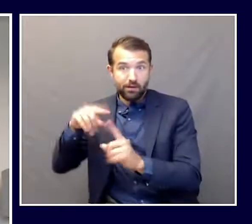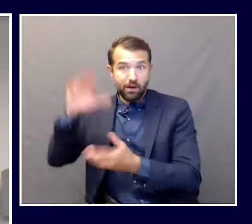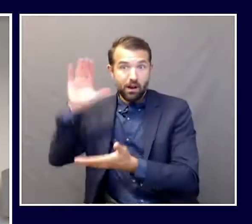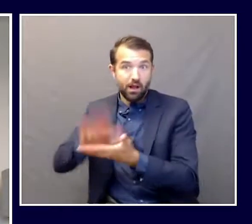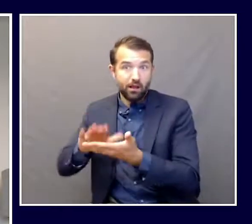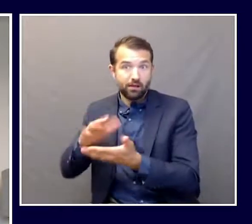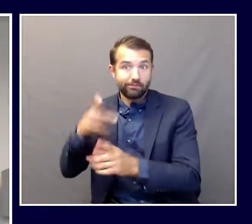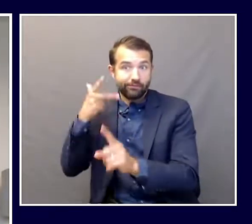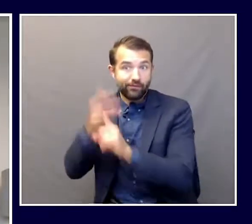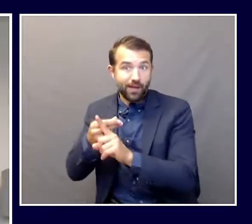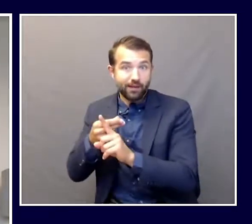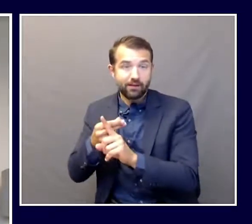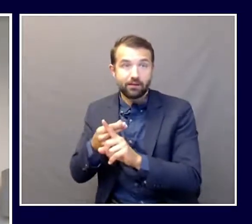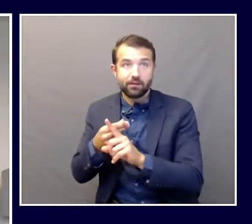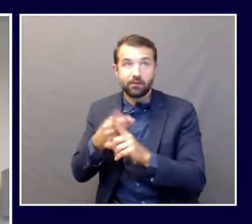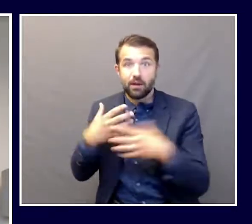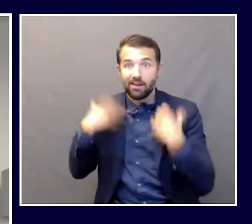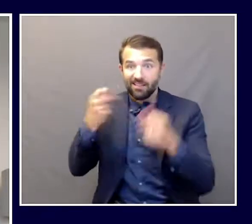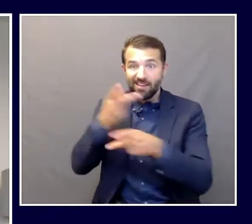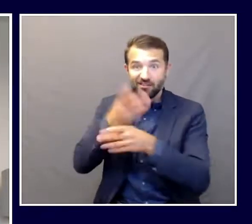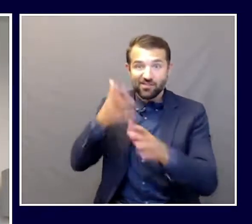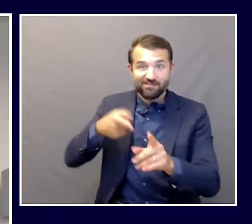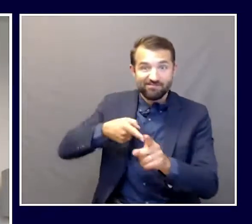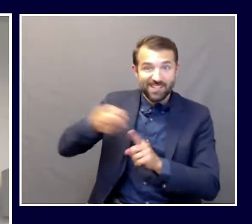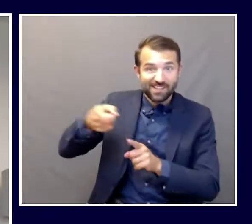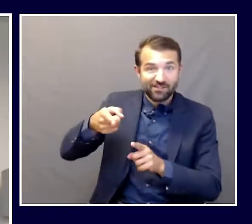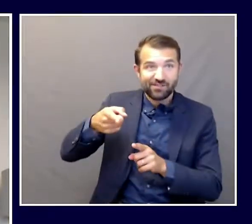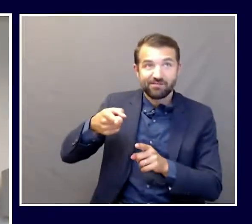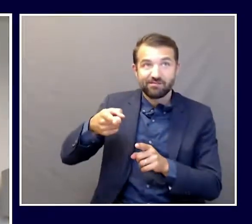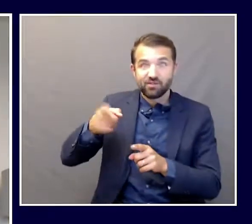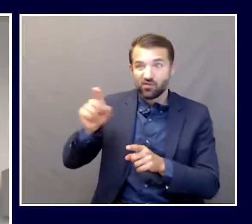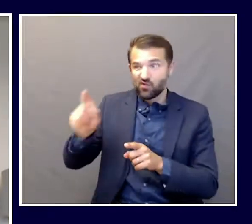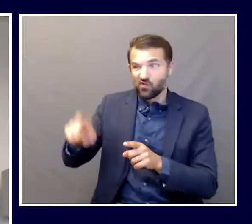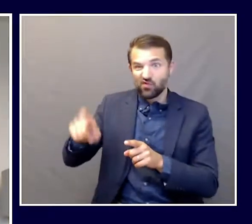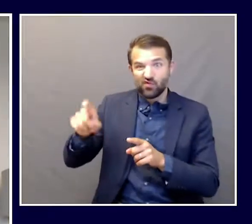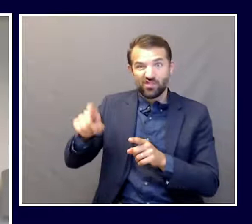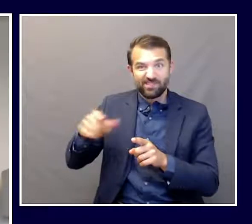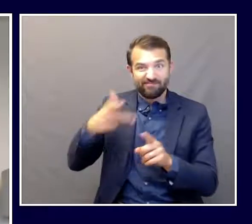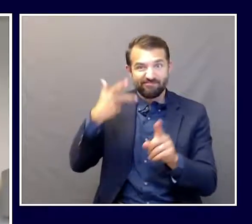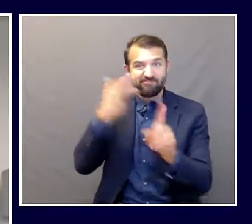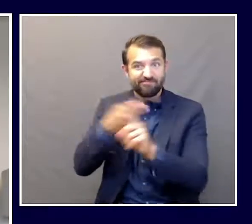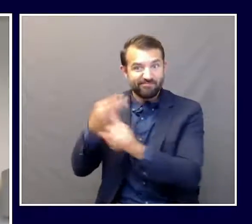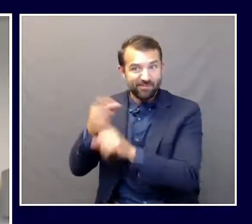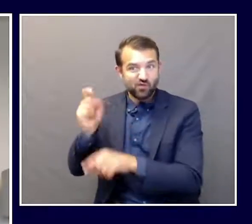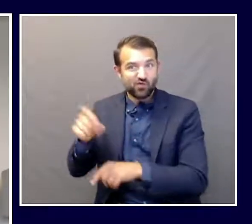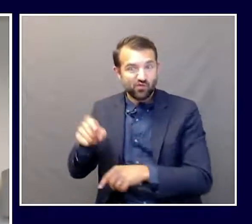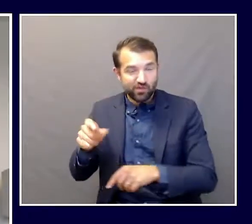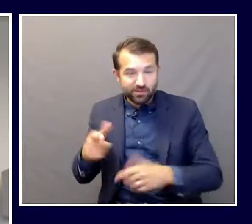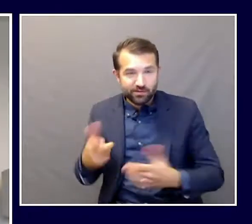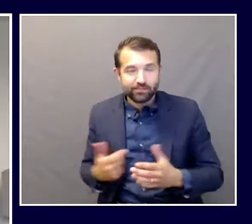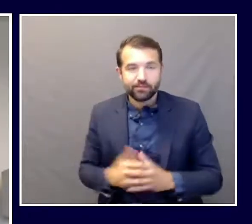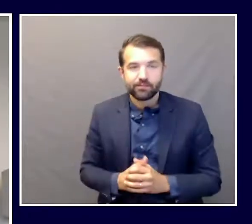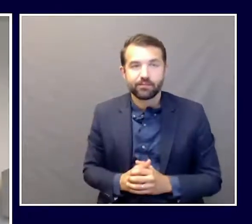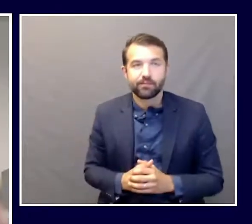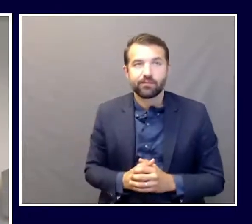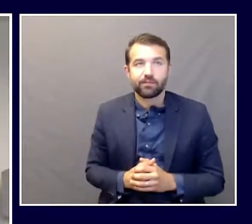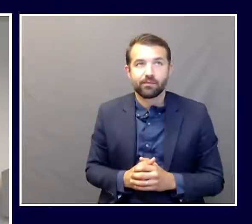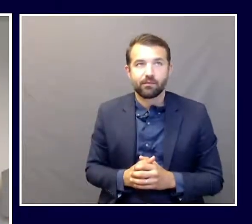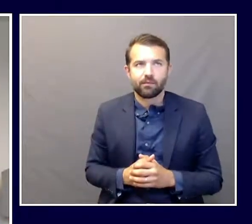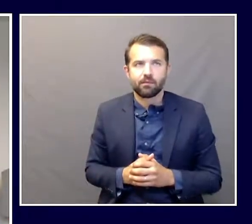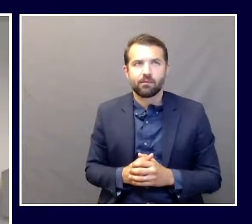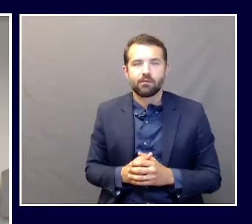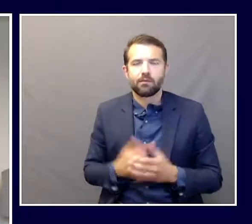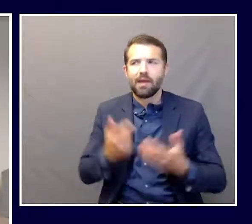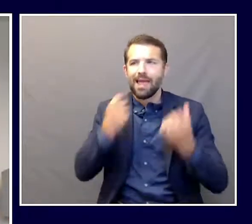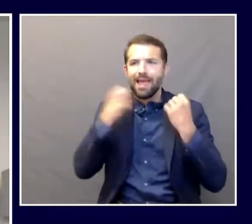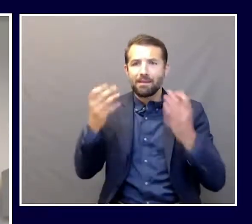Healthcare workers should have the COVID vaccine on board, particularly as we think about the number of people who have been affected and needed to be in